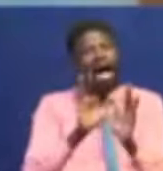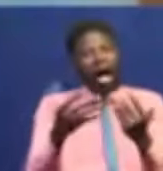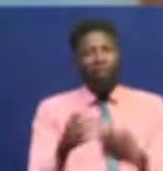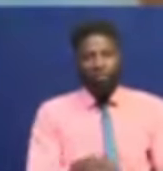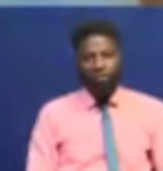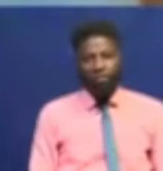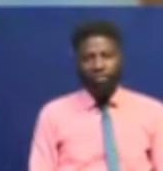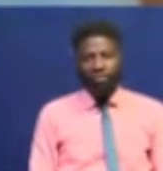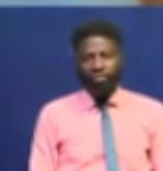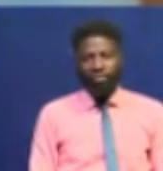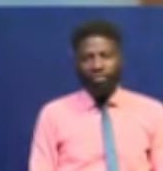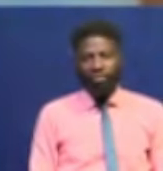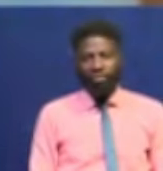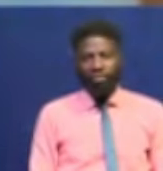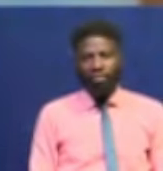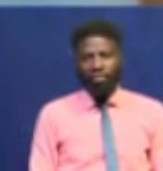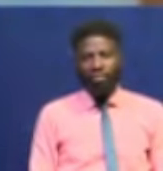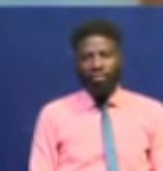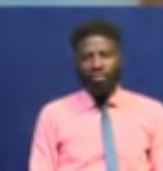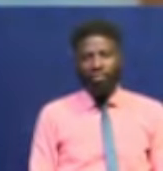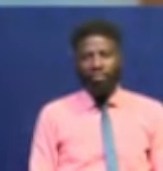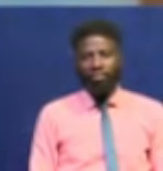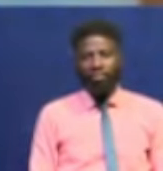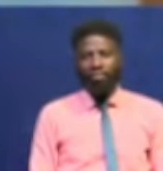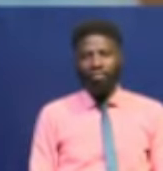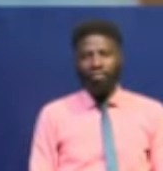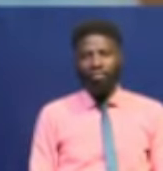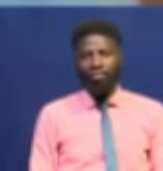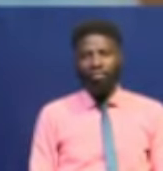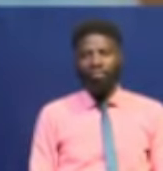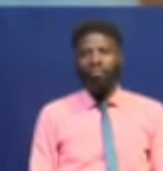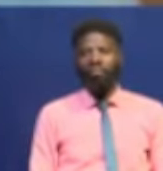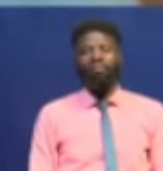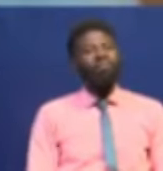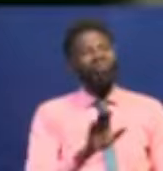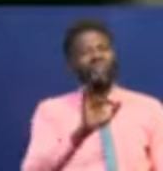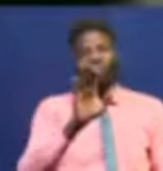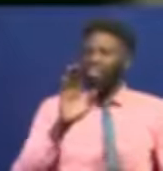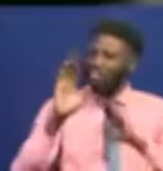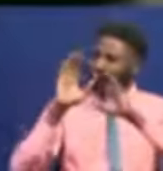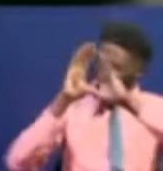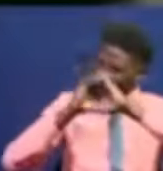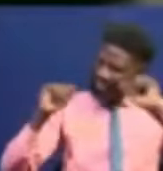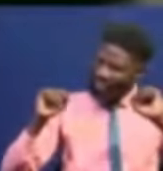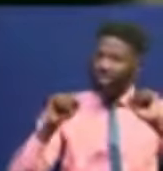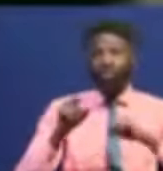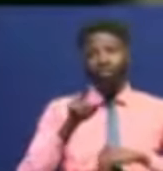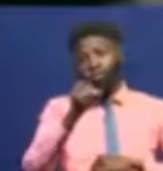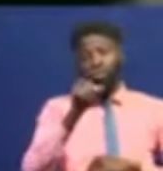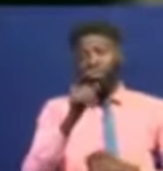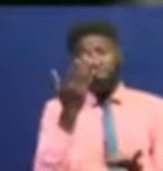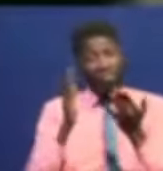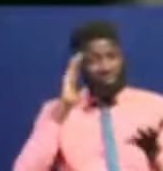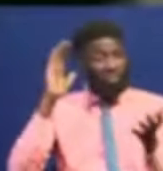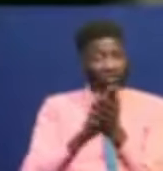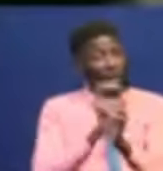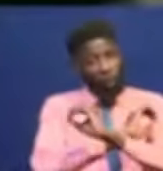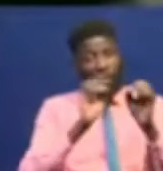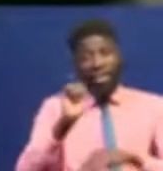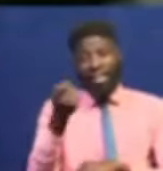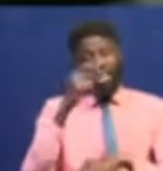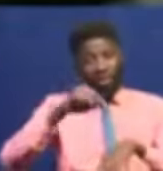How did these people know that there was an armory in Parliament? Mr. President, you may not believe the Kenya National Commission on Human